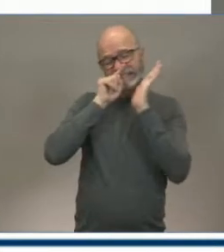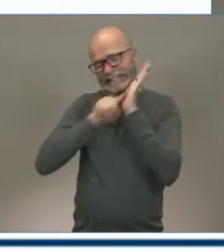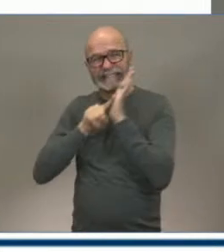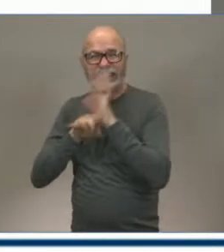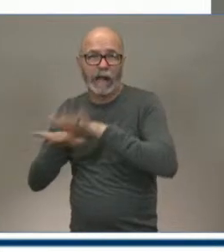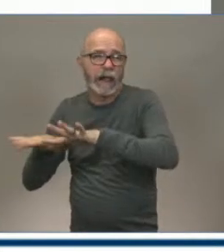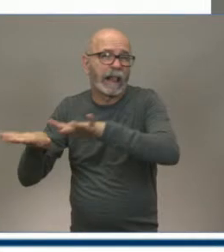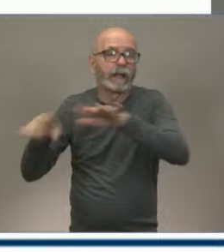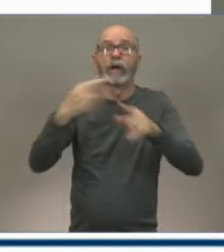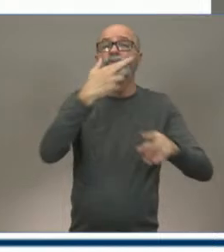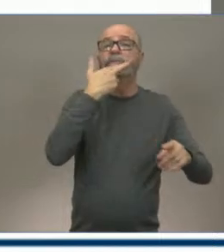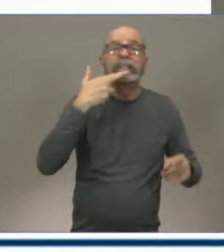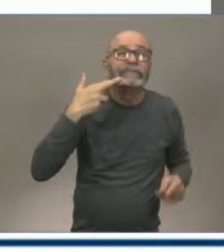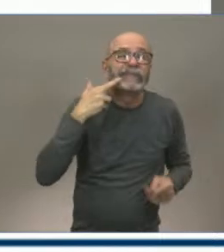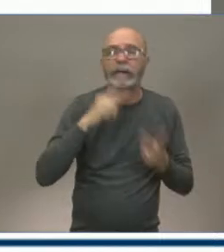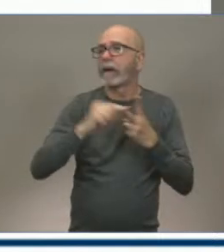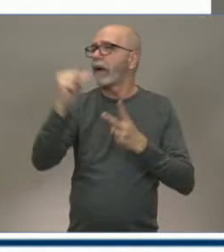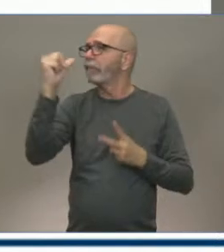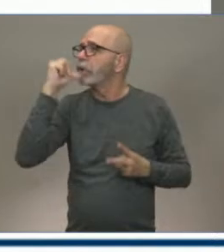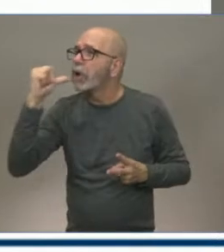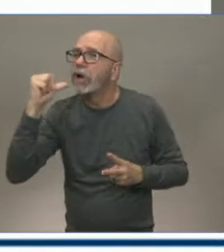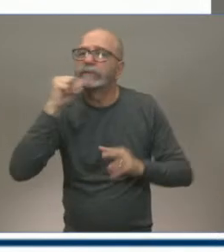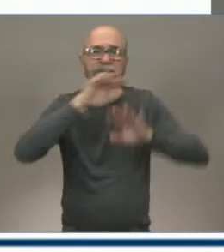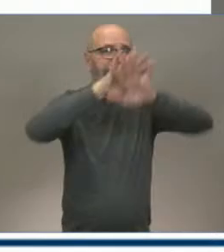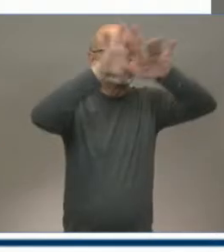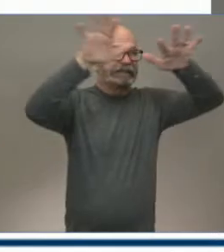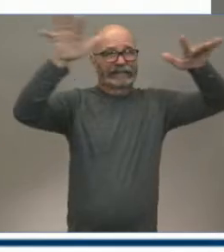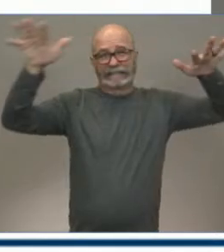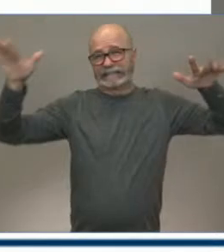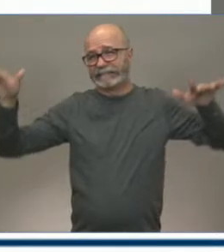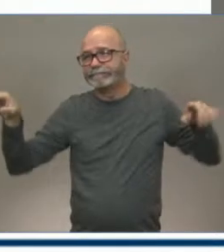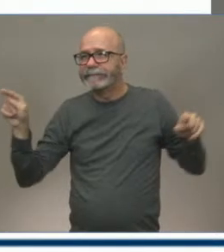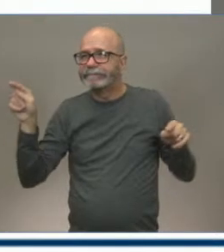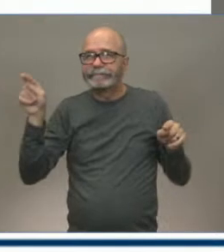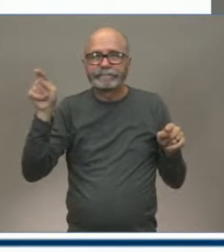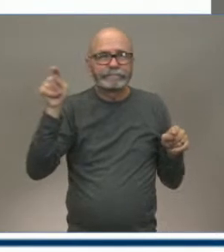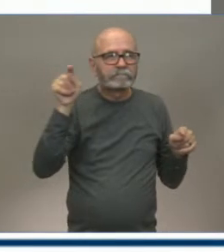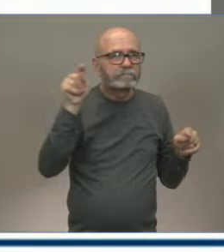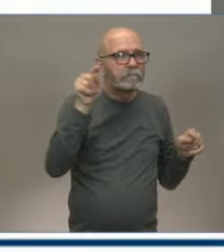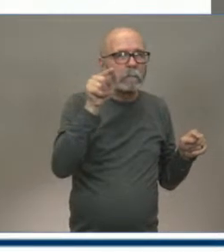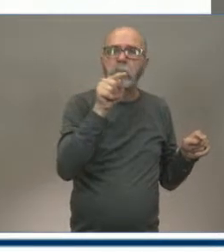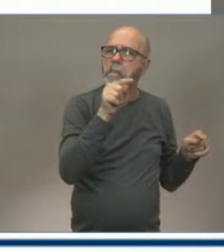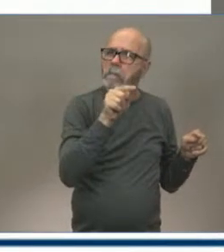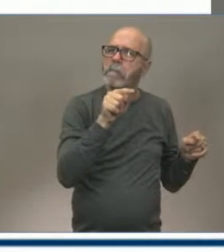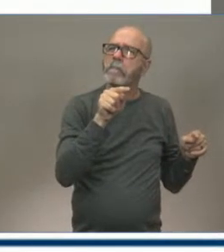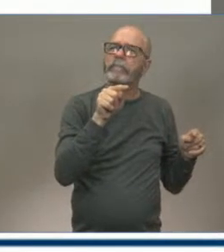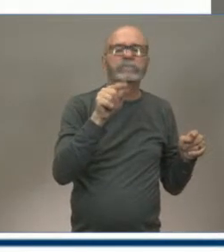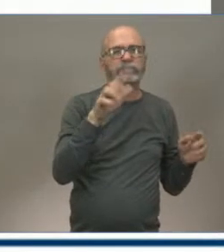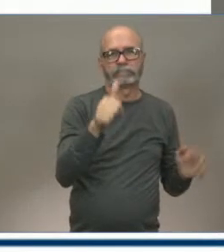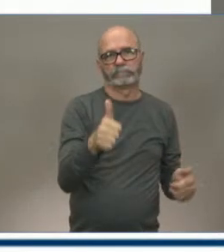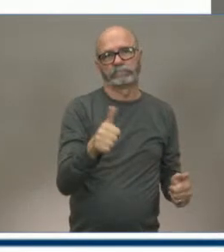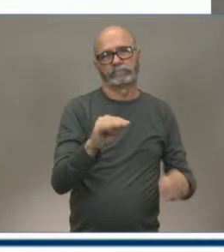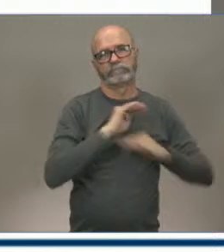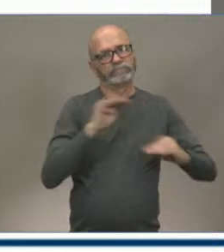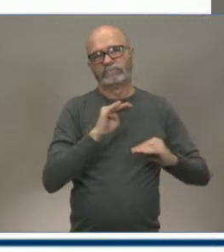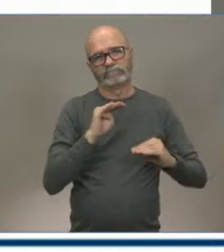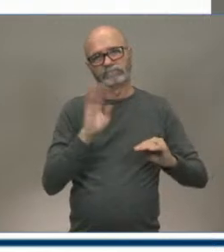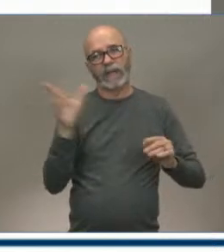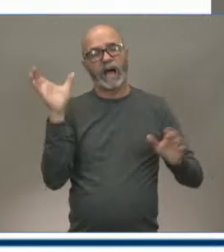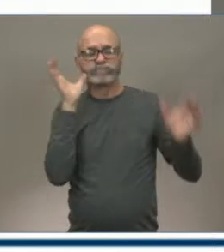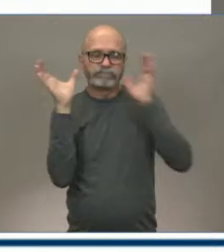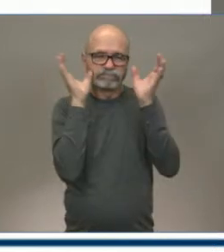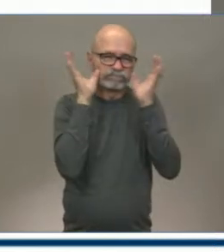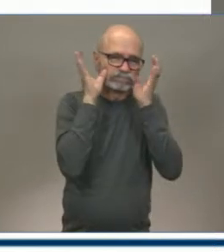were still open. They reported high and in some cases exceptional levels of compliance. And in the handful of